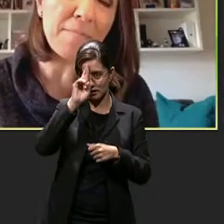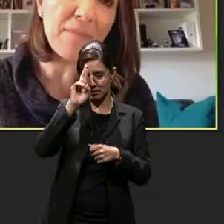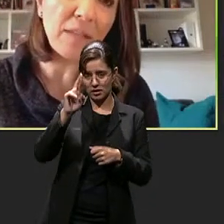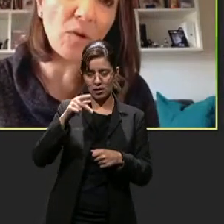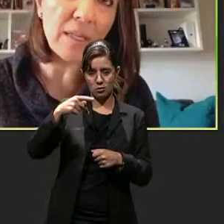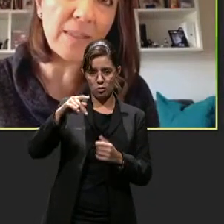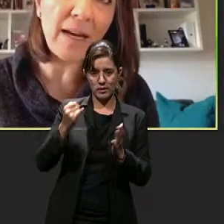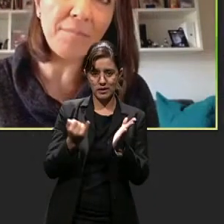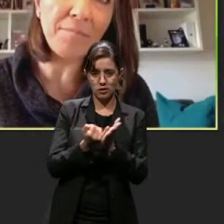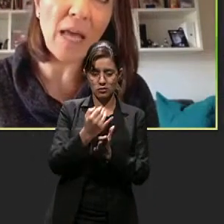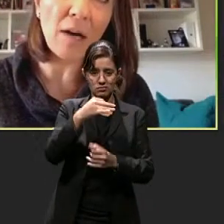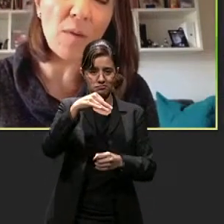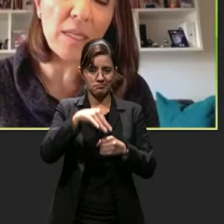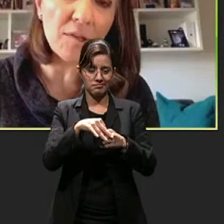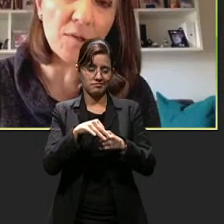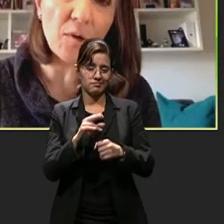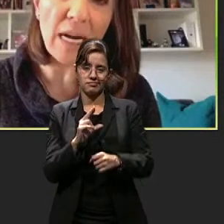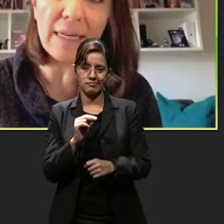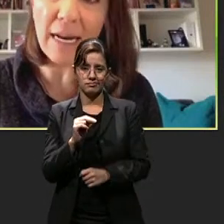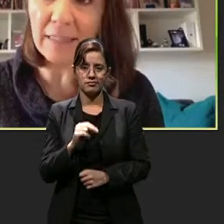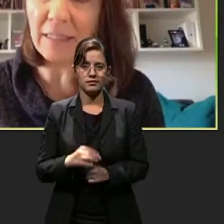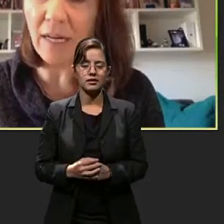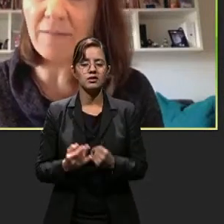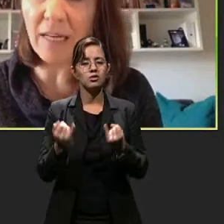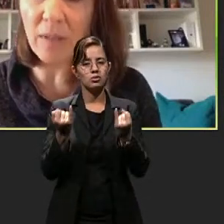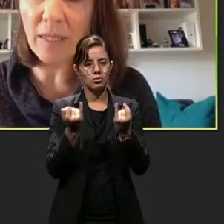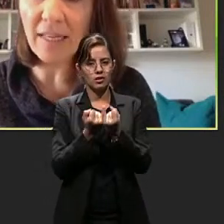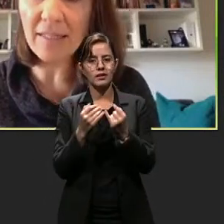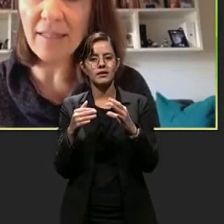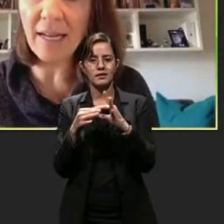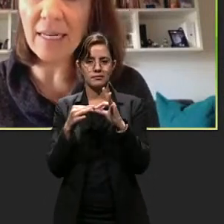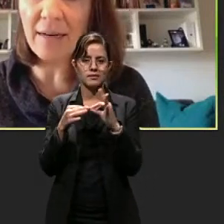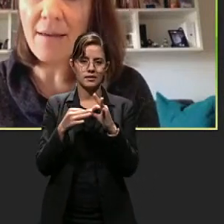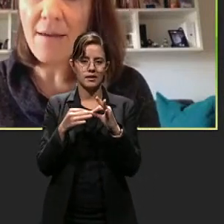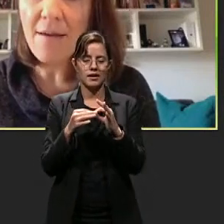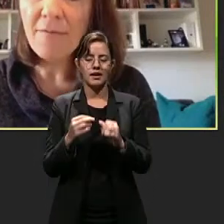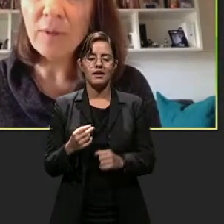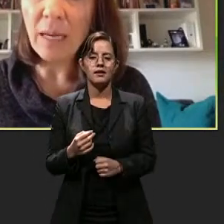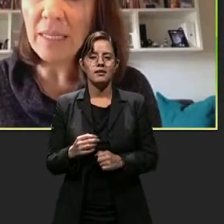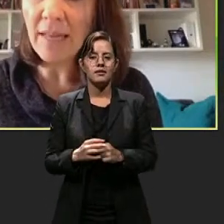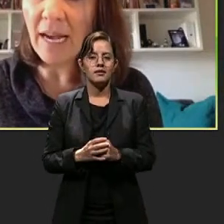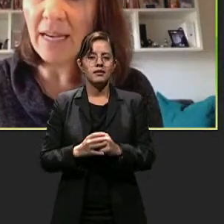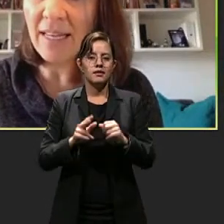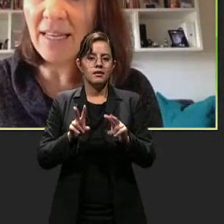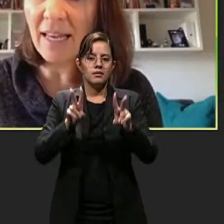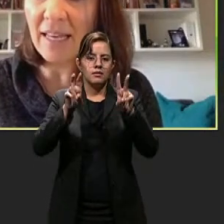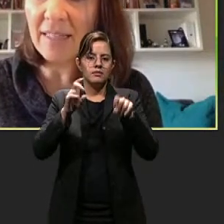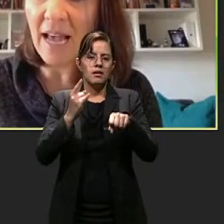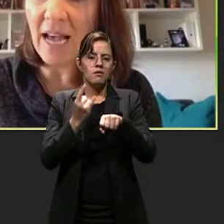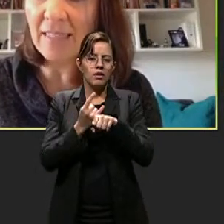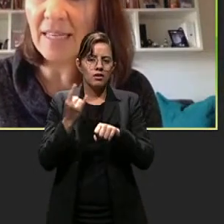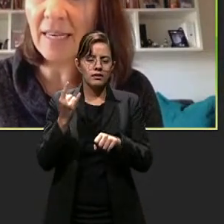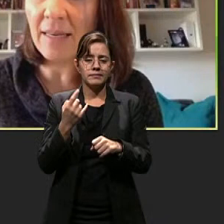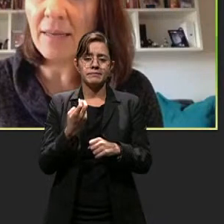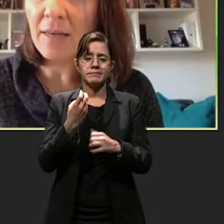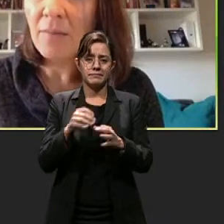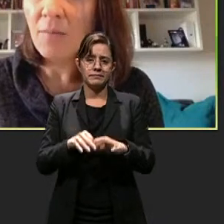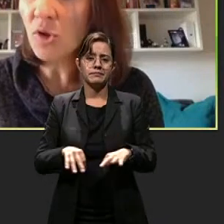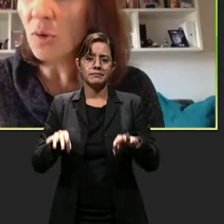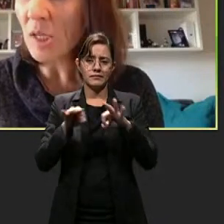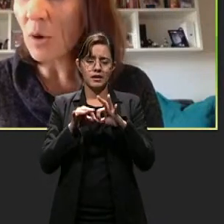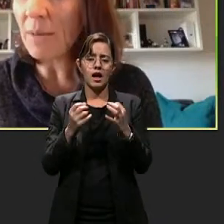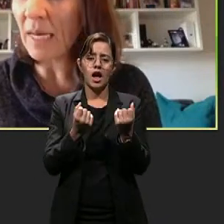voters. And also, when you talk about the narrative of fraud, that is so